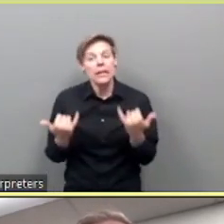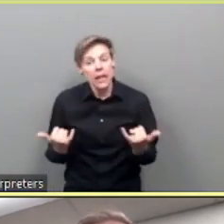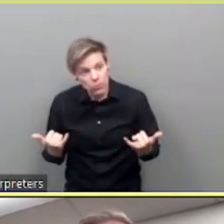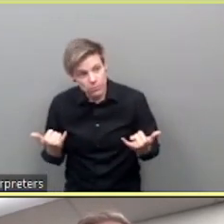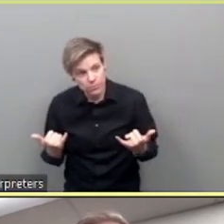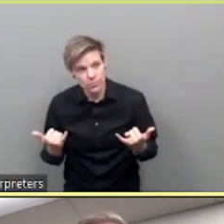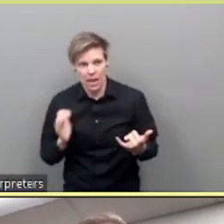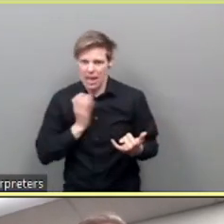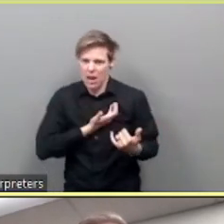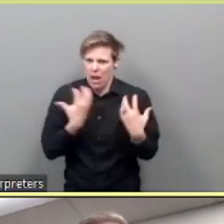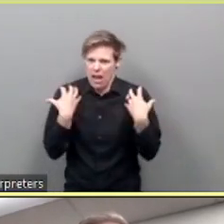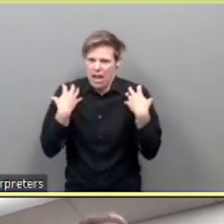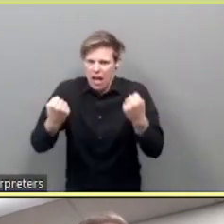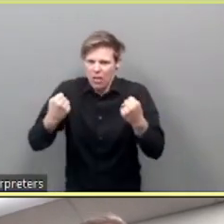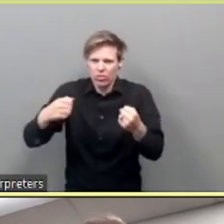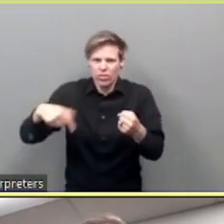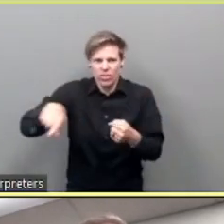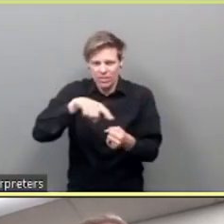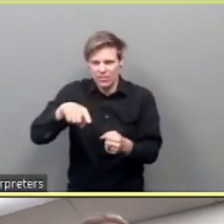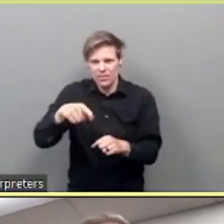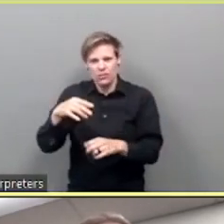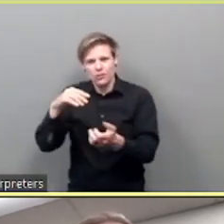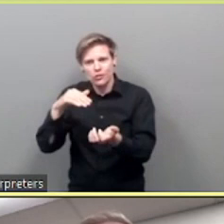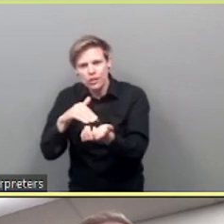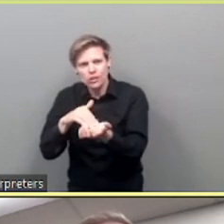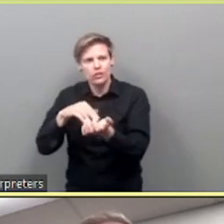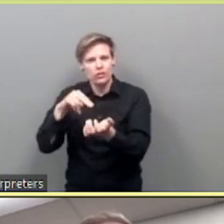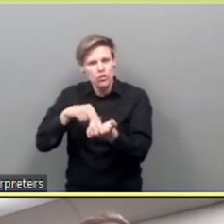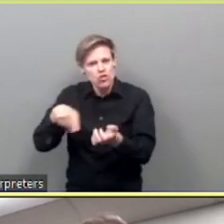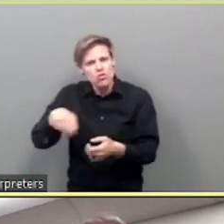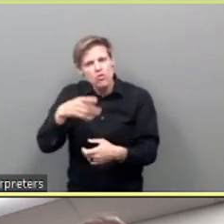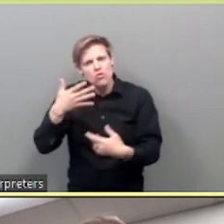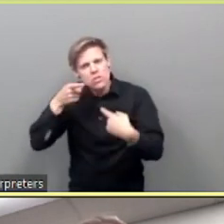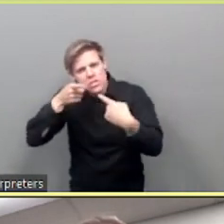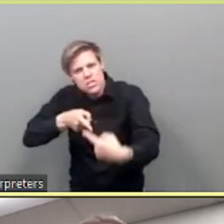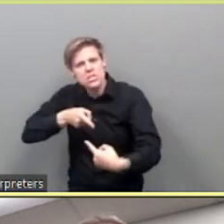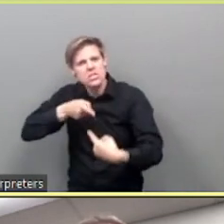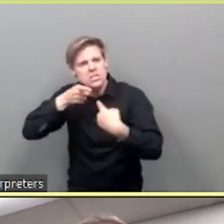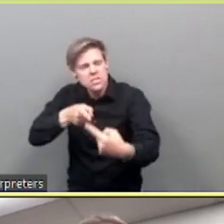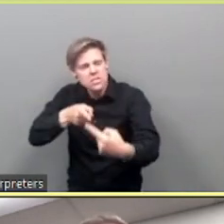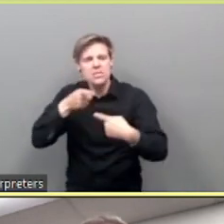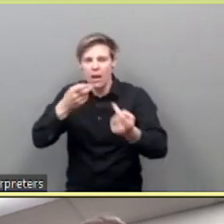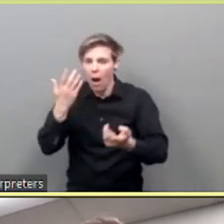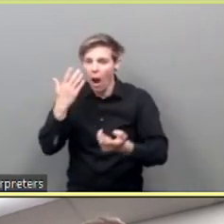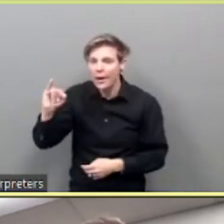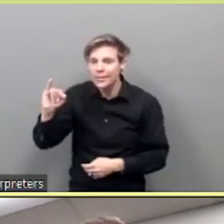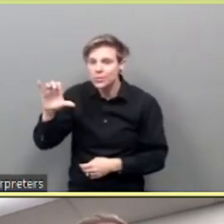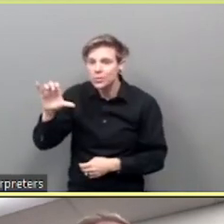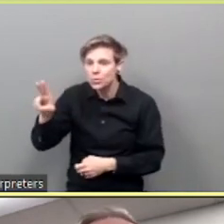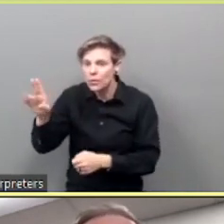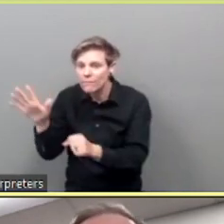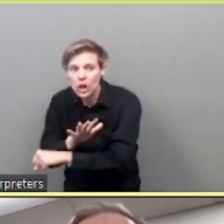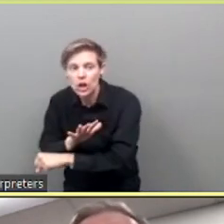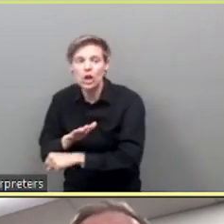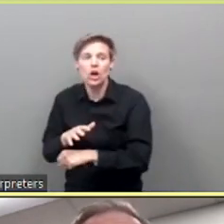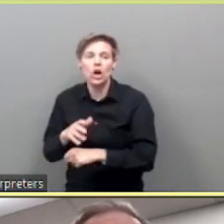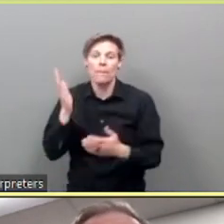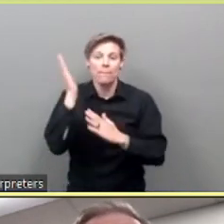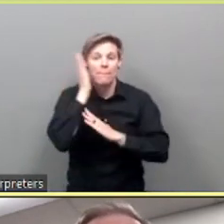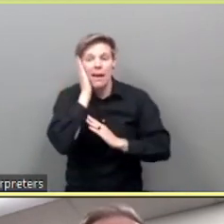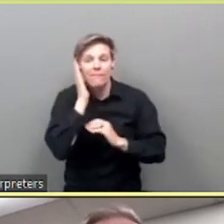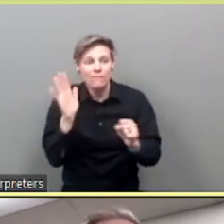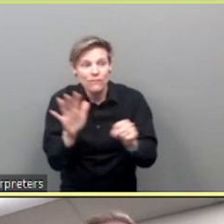this again with full ICUs and not being able to